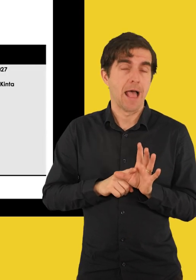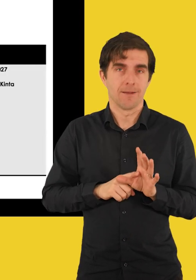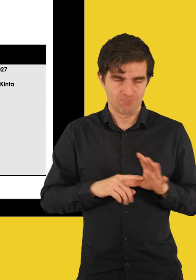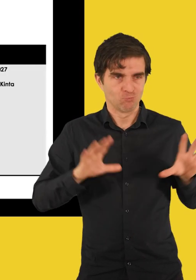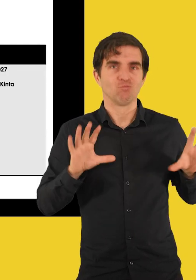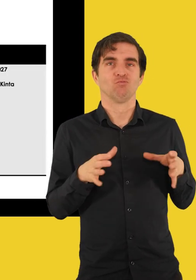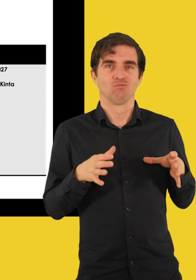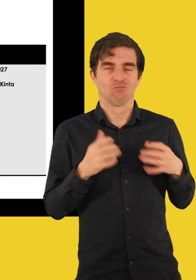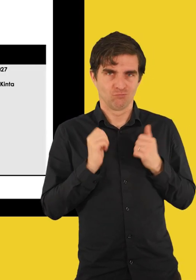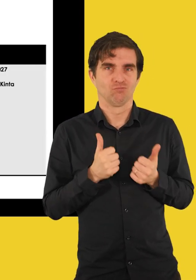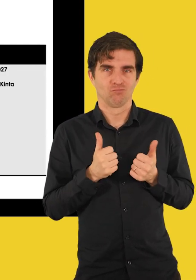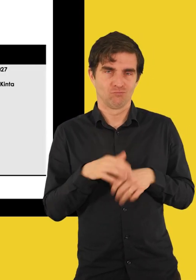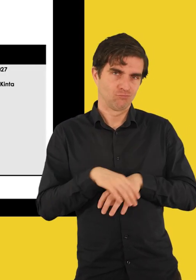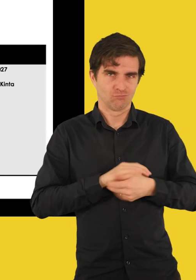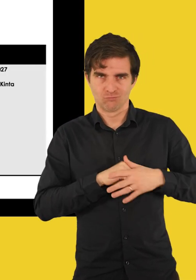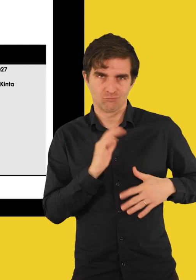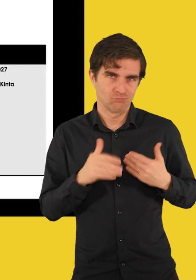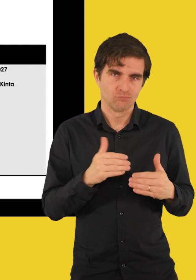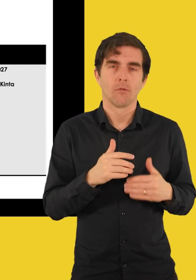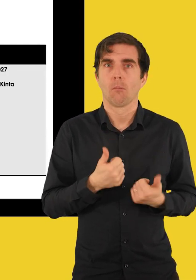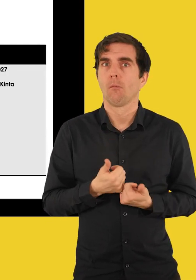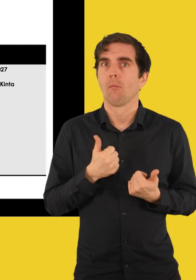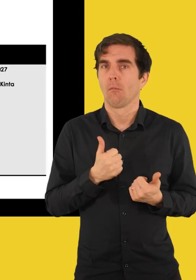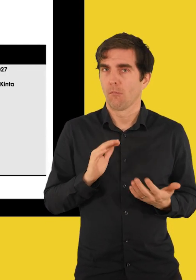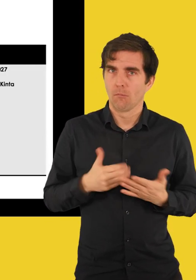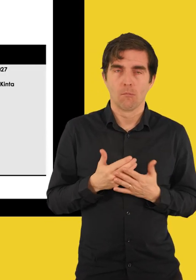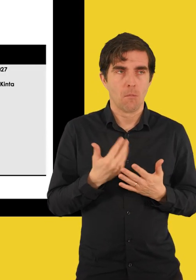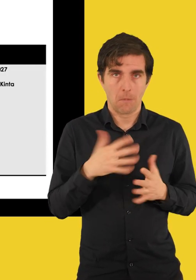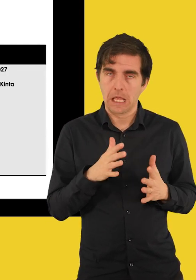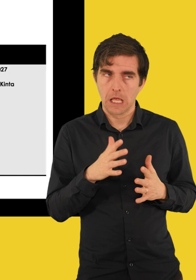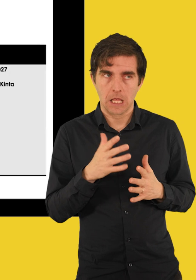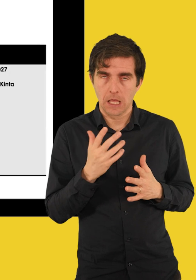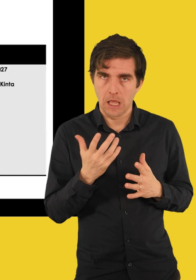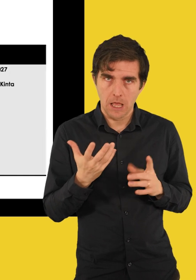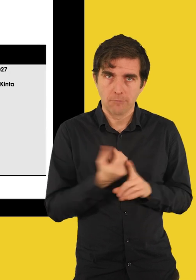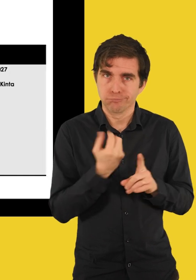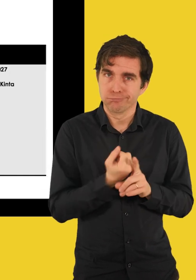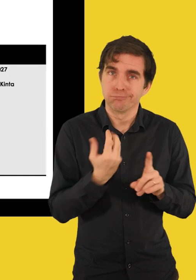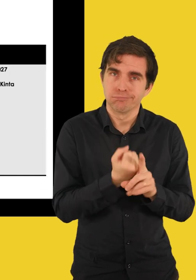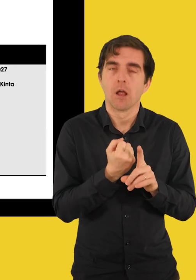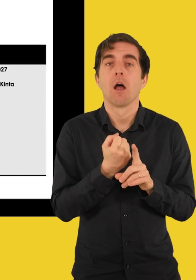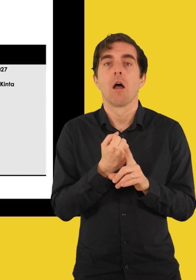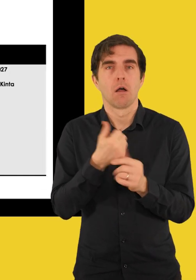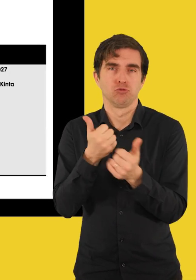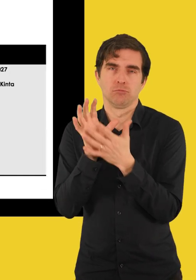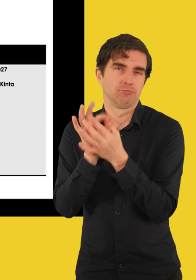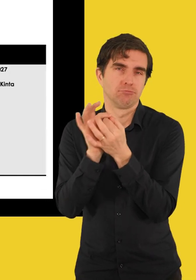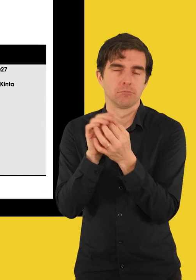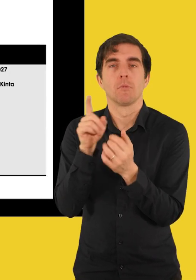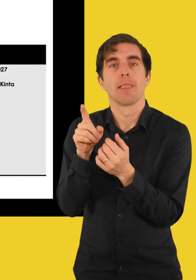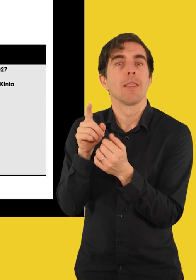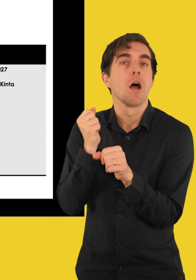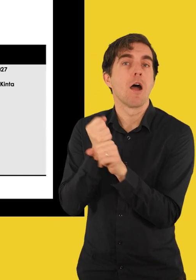in 2023 last year in May, and we have made some progress. Especially, we